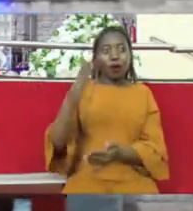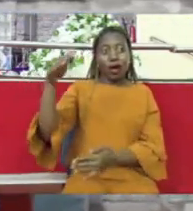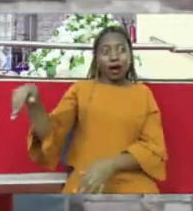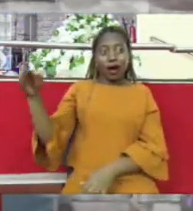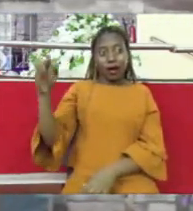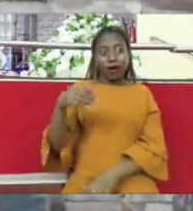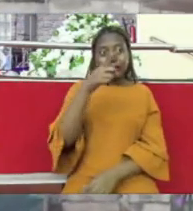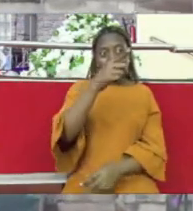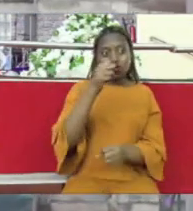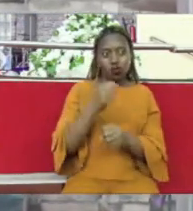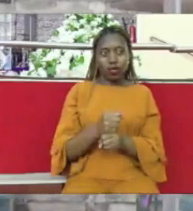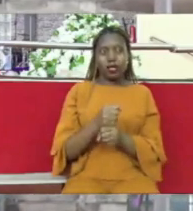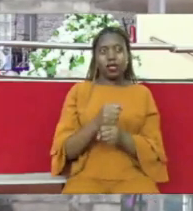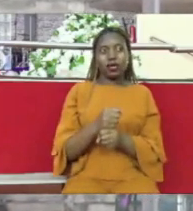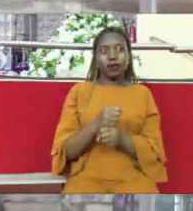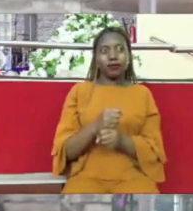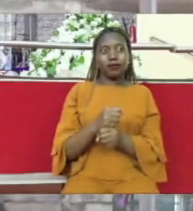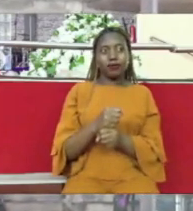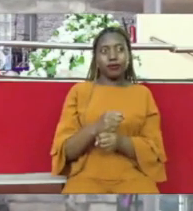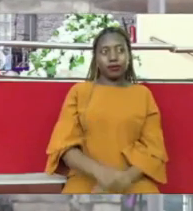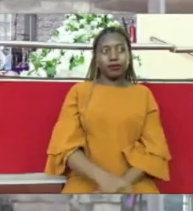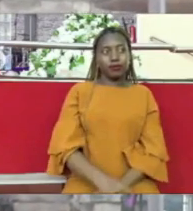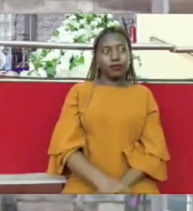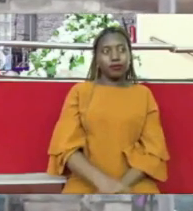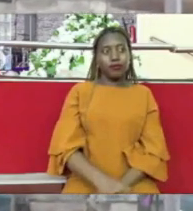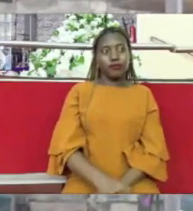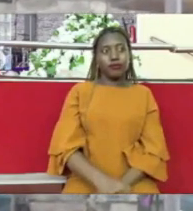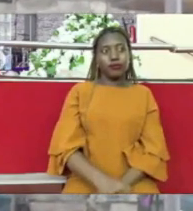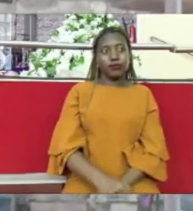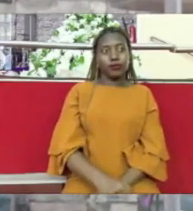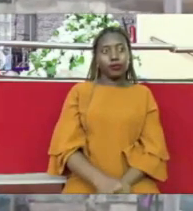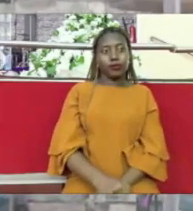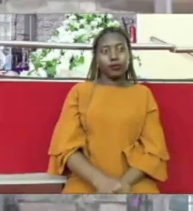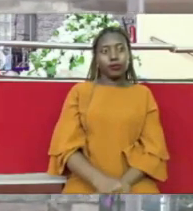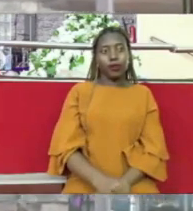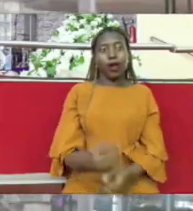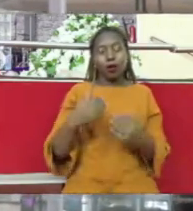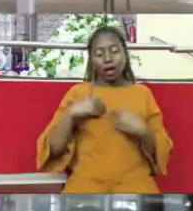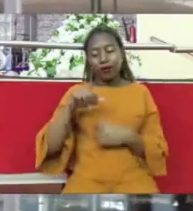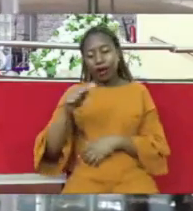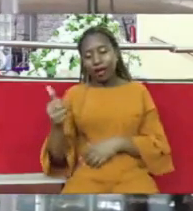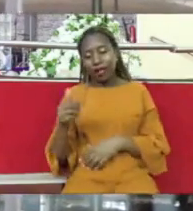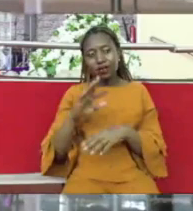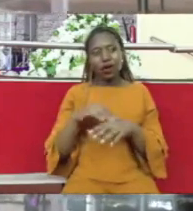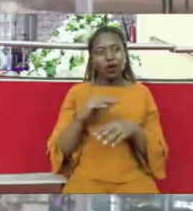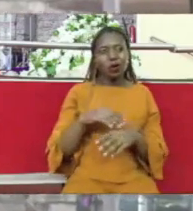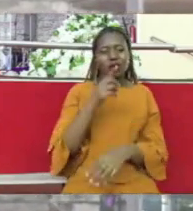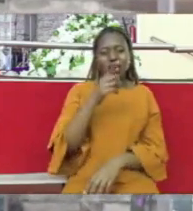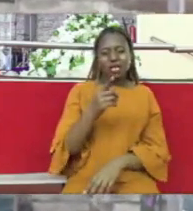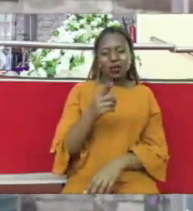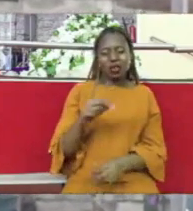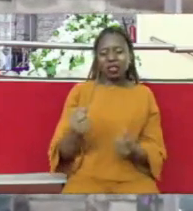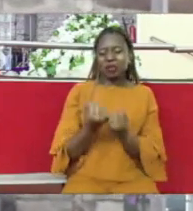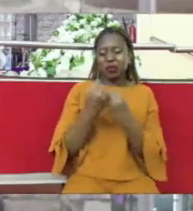ambapo ufika pale mtaani, ukija watu wanakutambua kwa makosa ambayo. There are those who are being called that barren woman who has been married